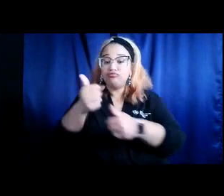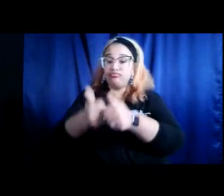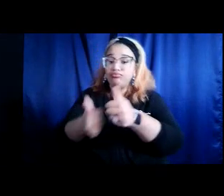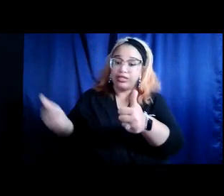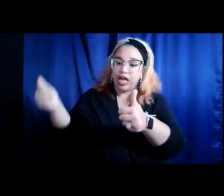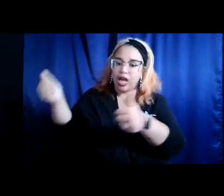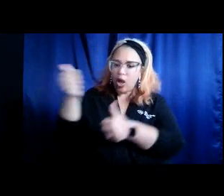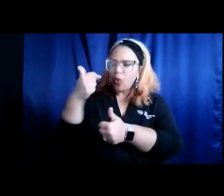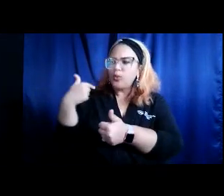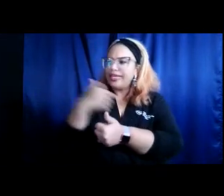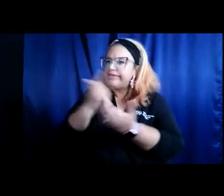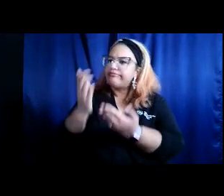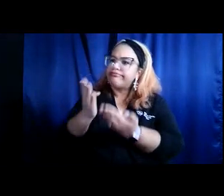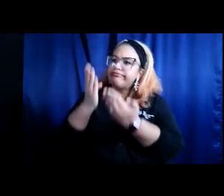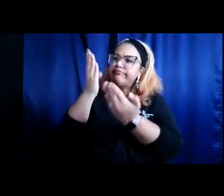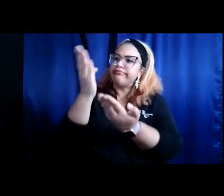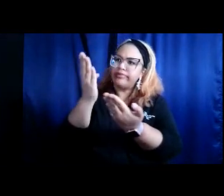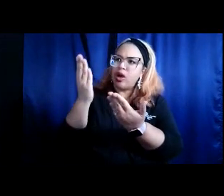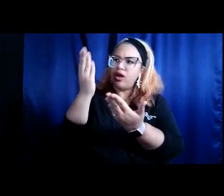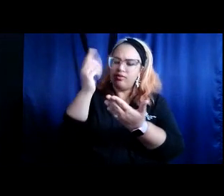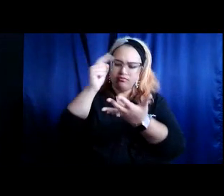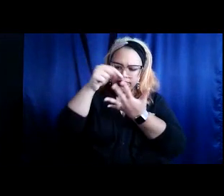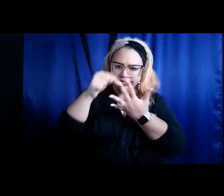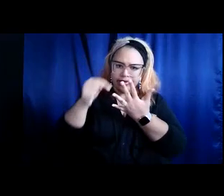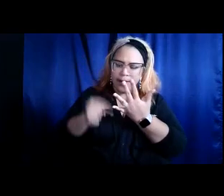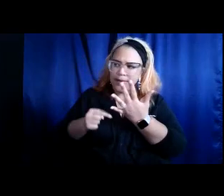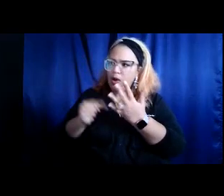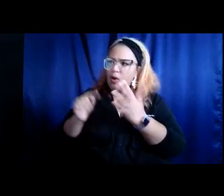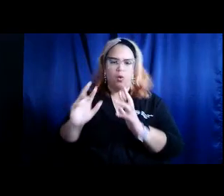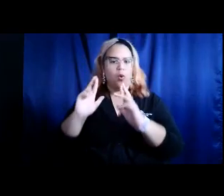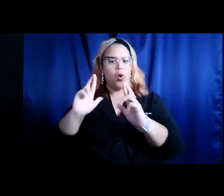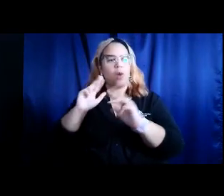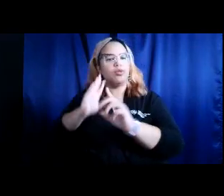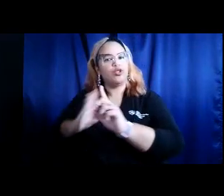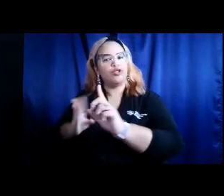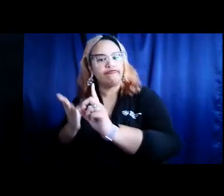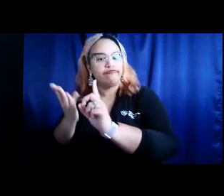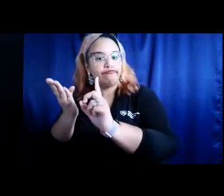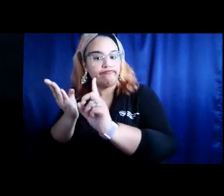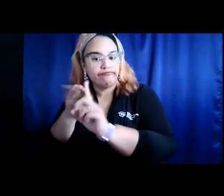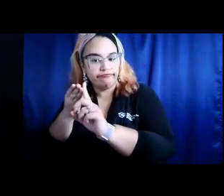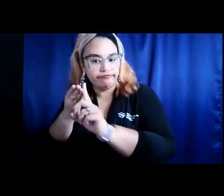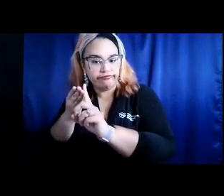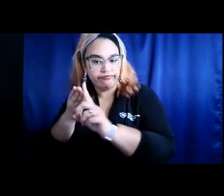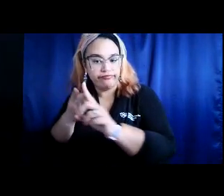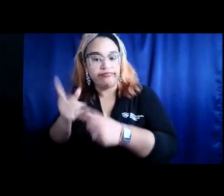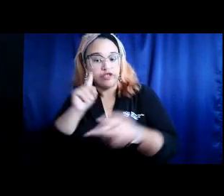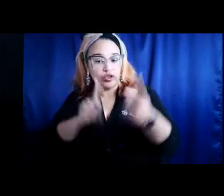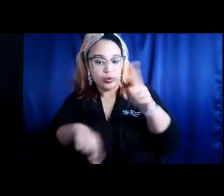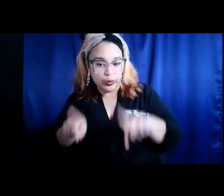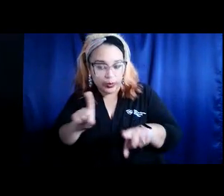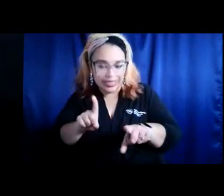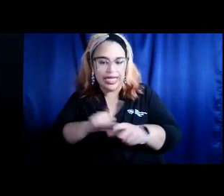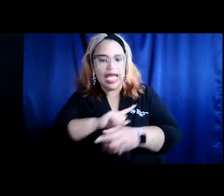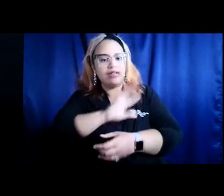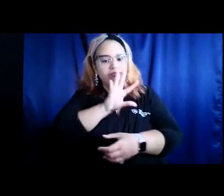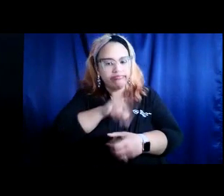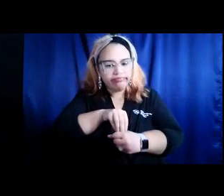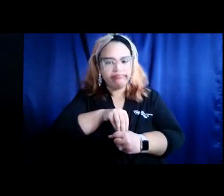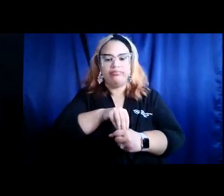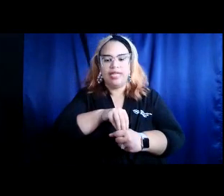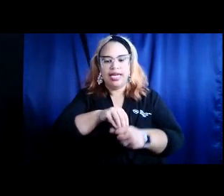of values and supports employees with disabilities, and we'll explore some supervisory methods and techniques to help